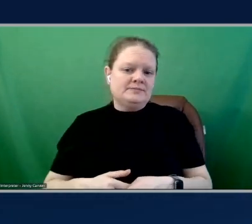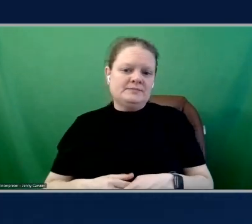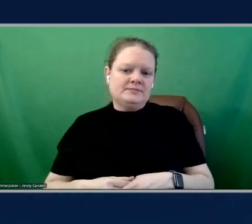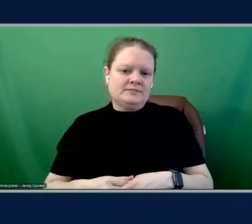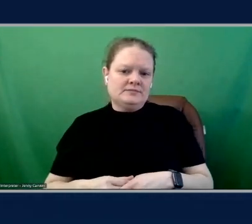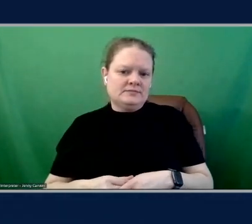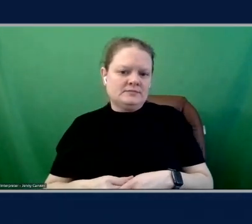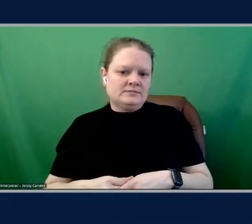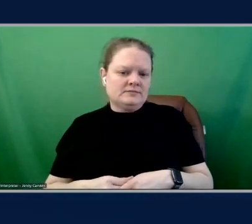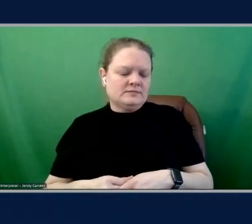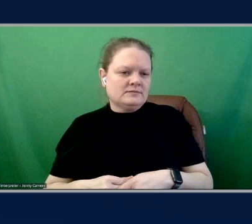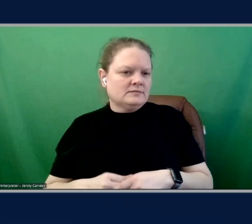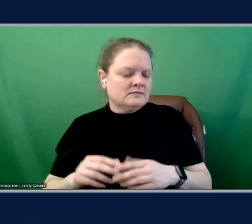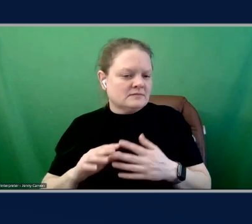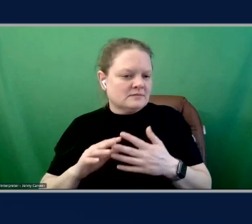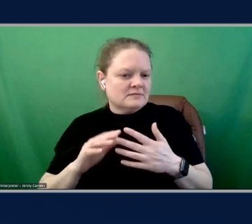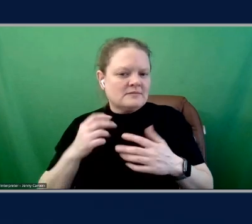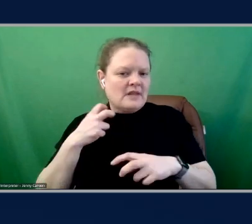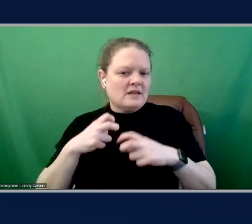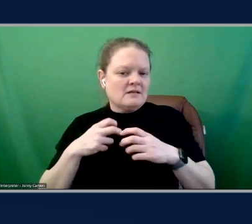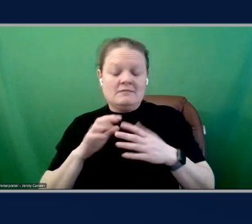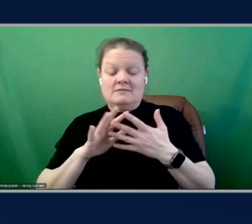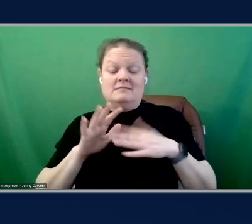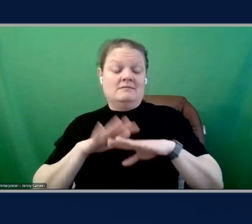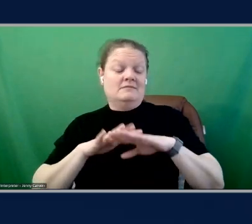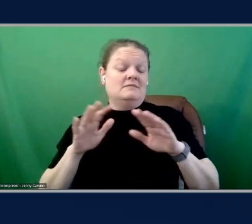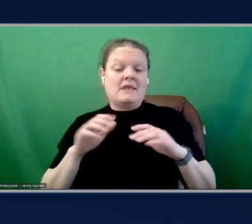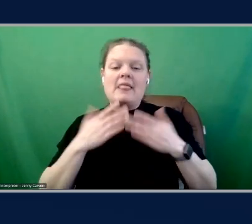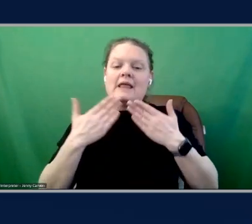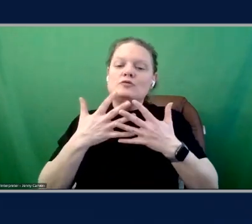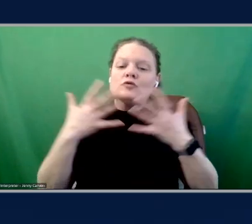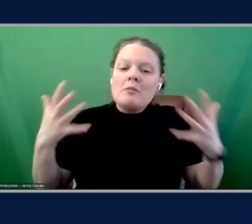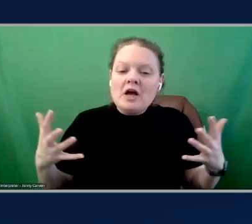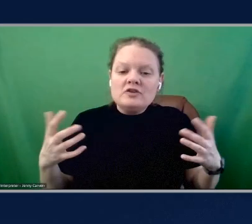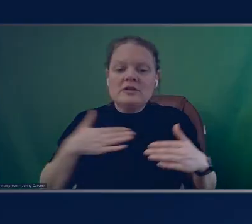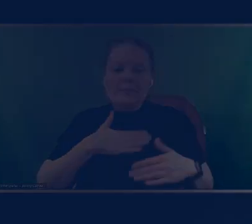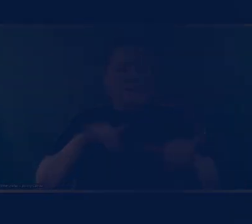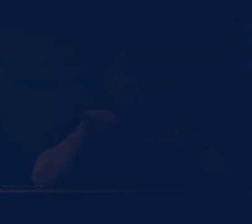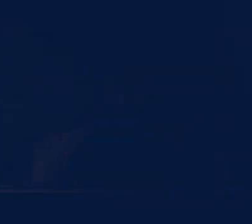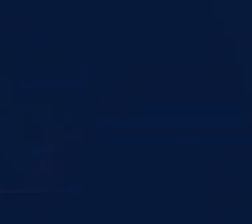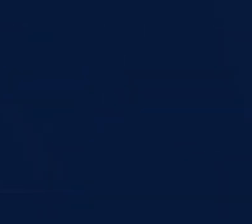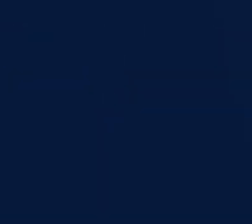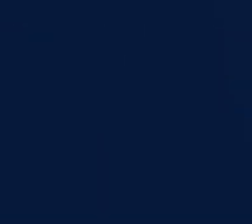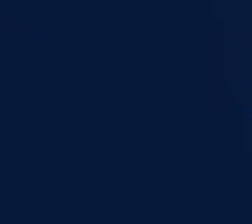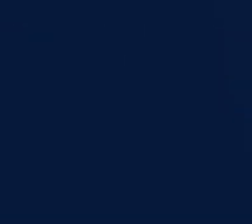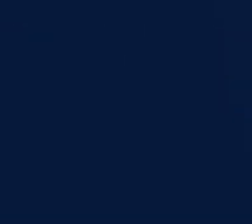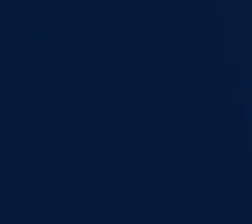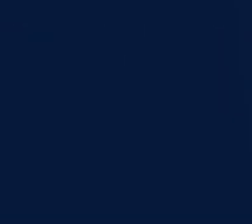Developer. But thank you both for joining us. Thank you so much, folks. You stay here. Bye. Yep.